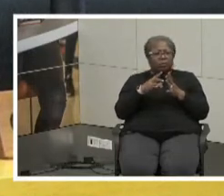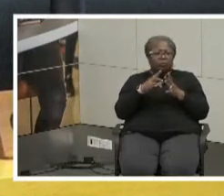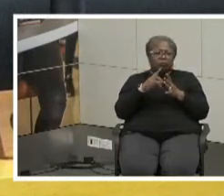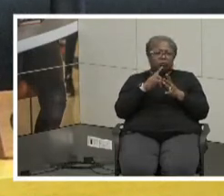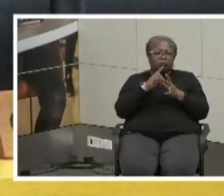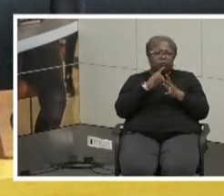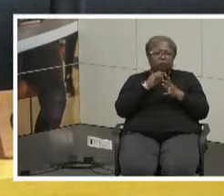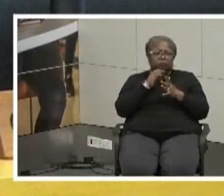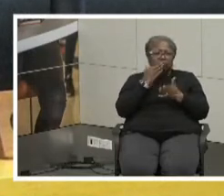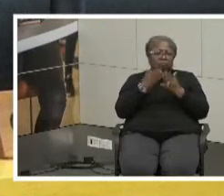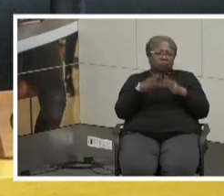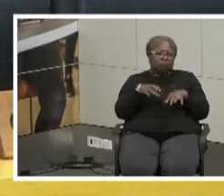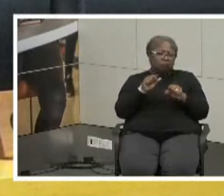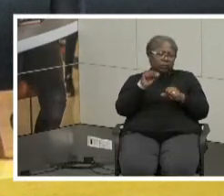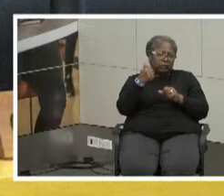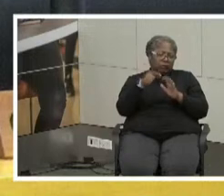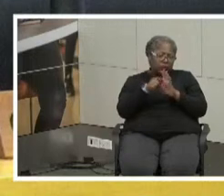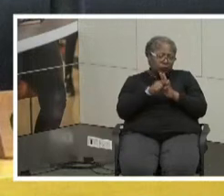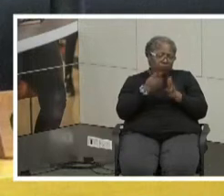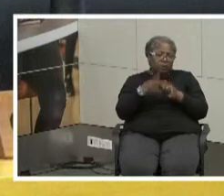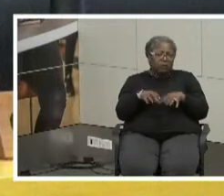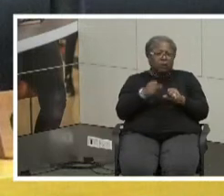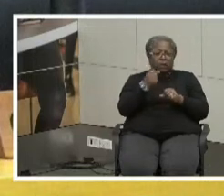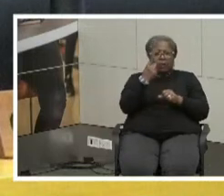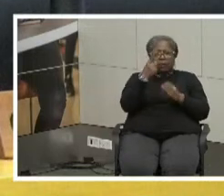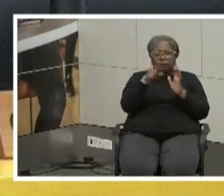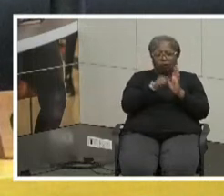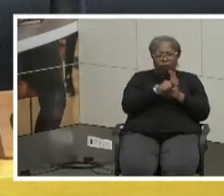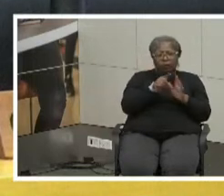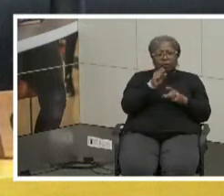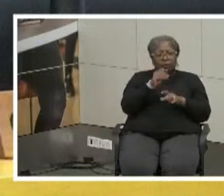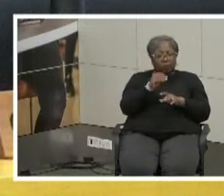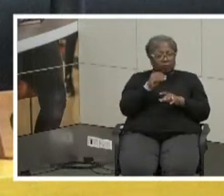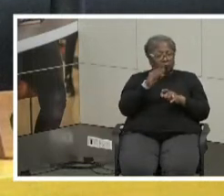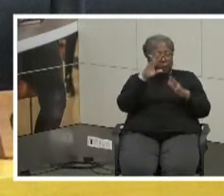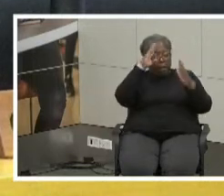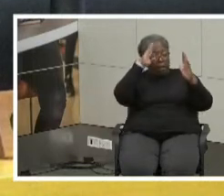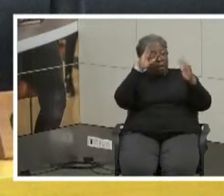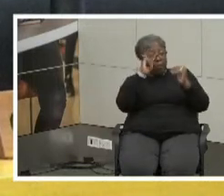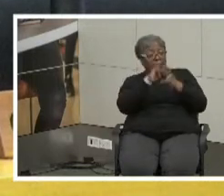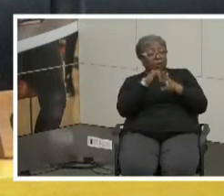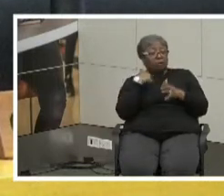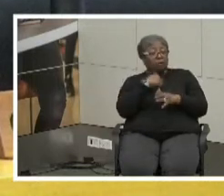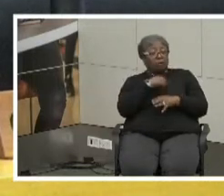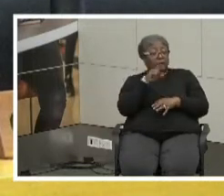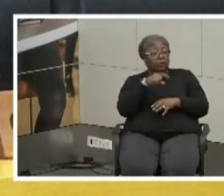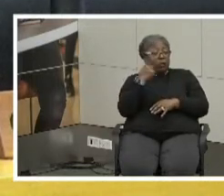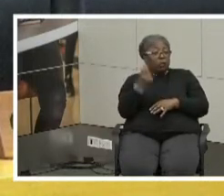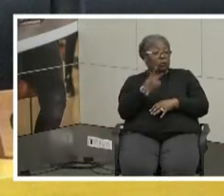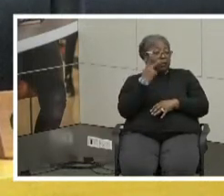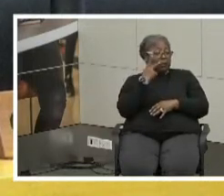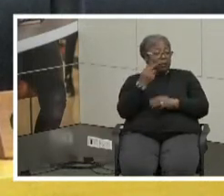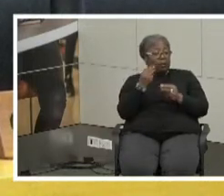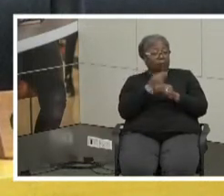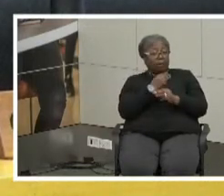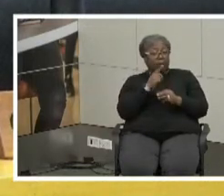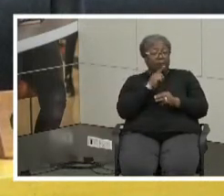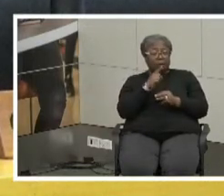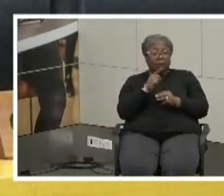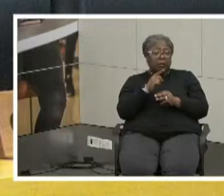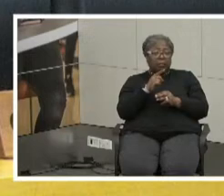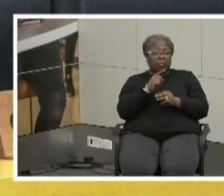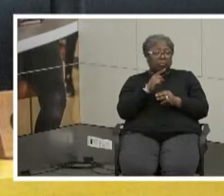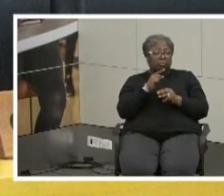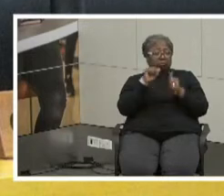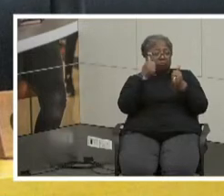excelling may take it in 10th Grade but most takeen in 11th grade so is the expectation that we should always see math being flat